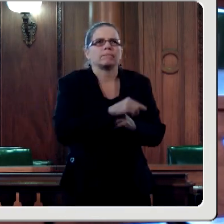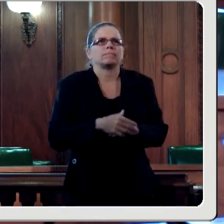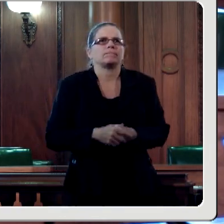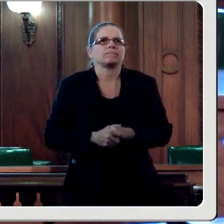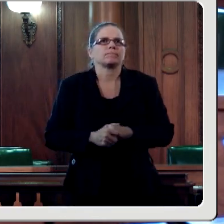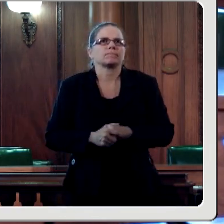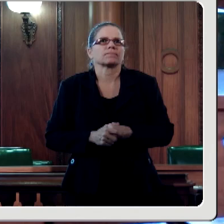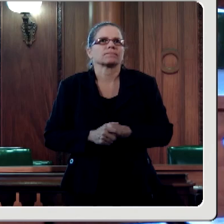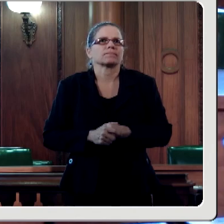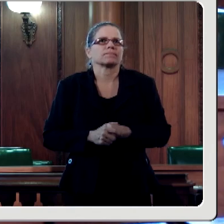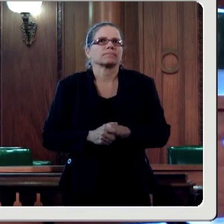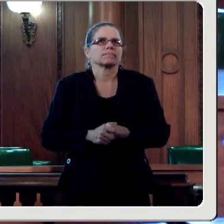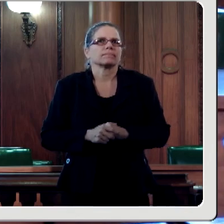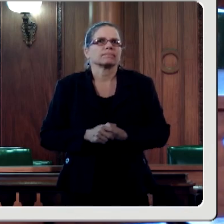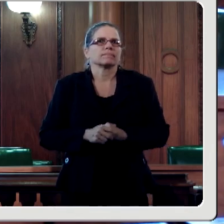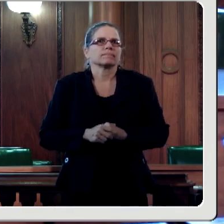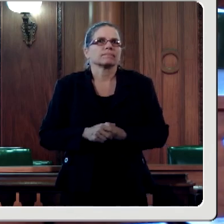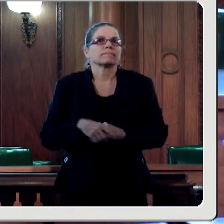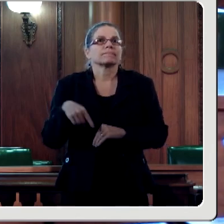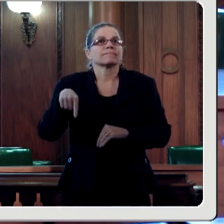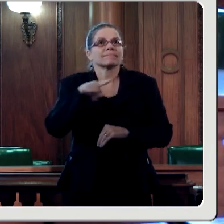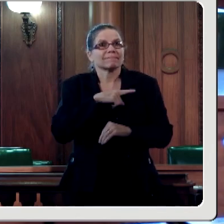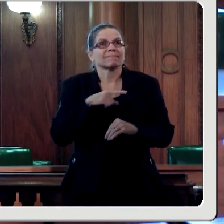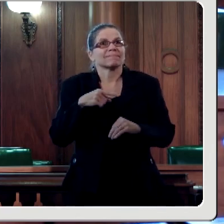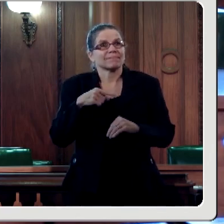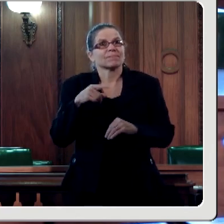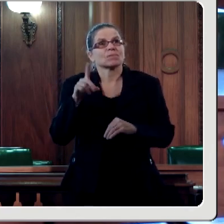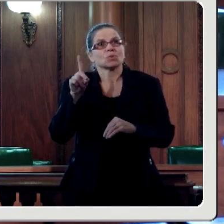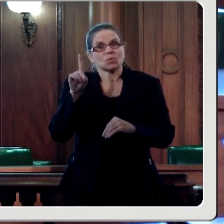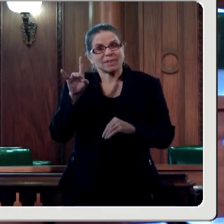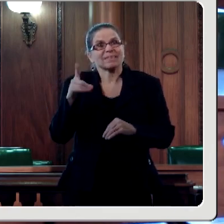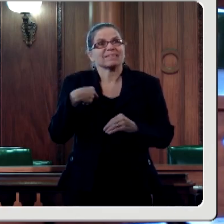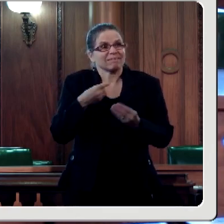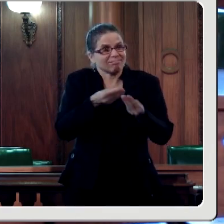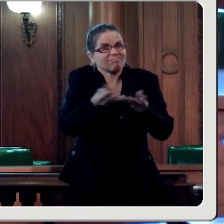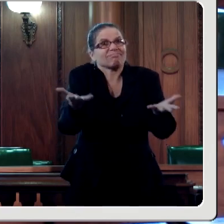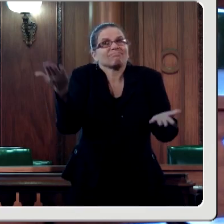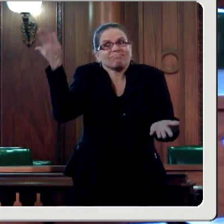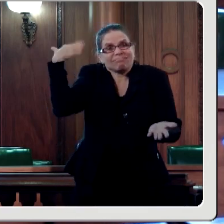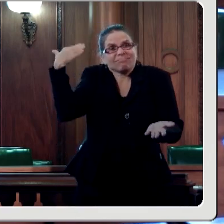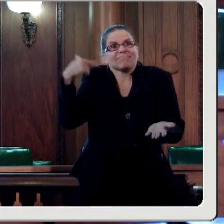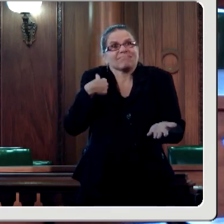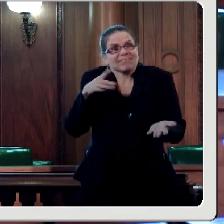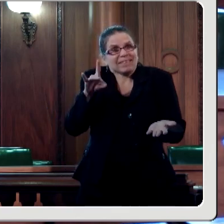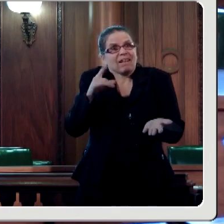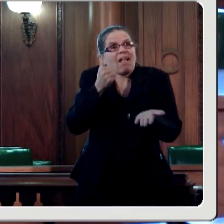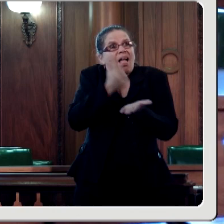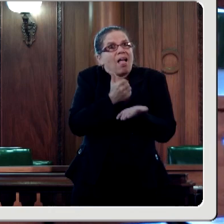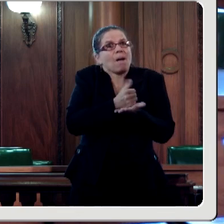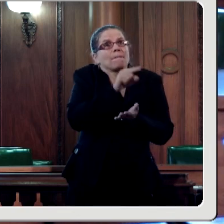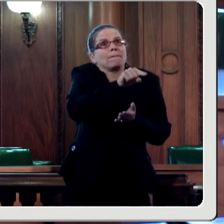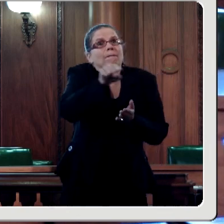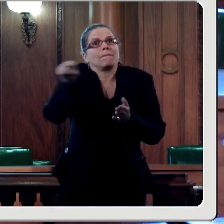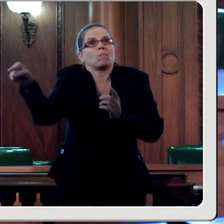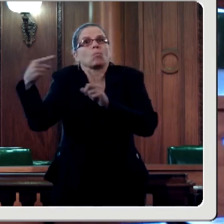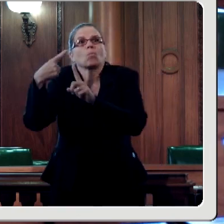one of the first to jump out there and put money out there for tenants and homeowners try to pay